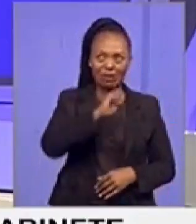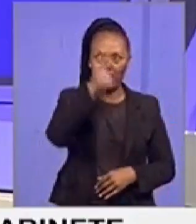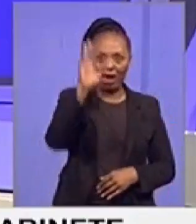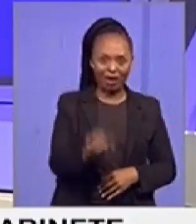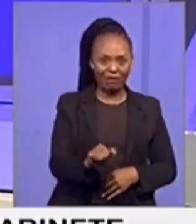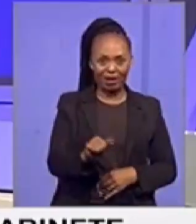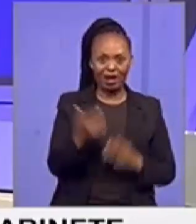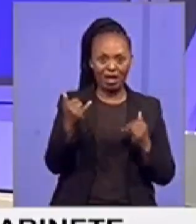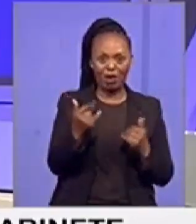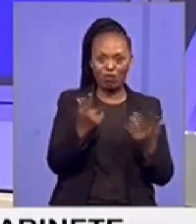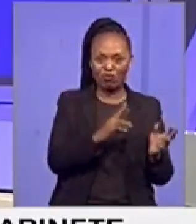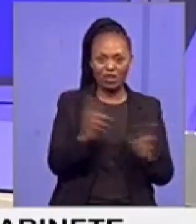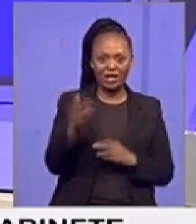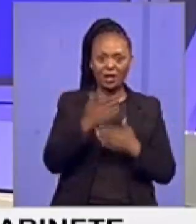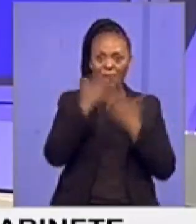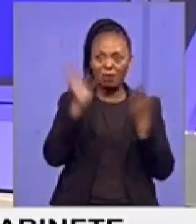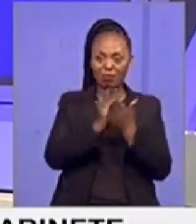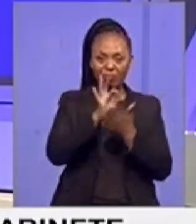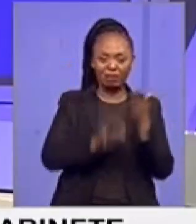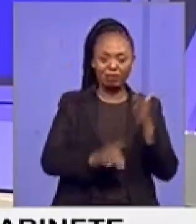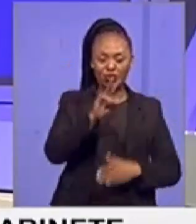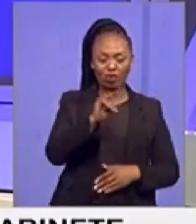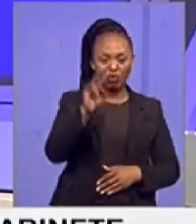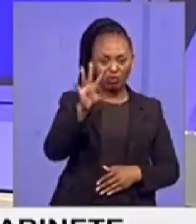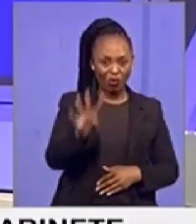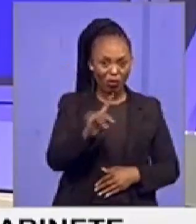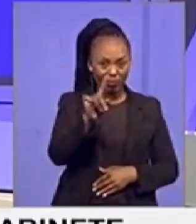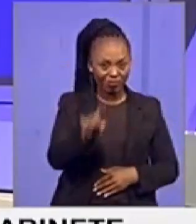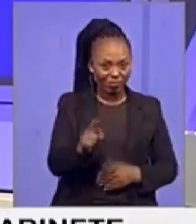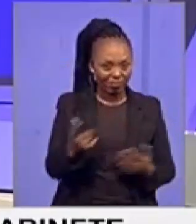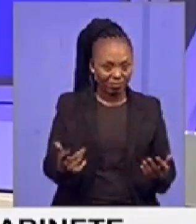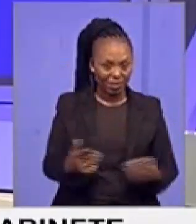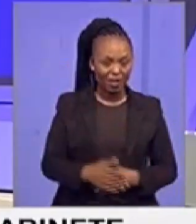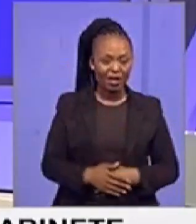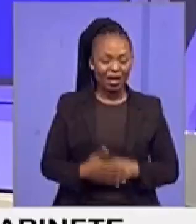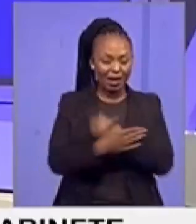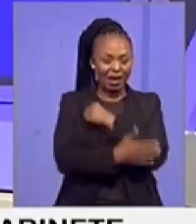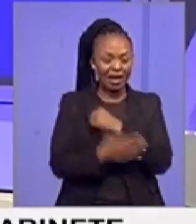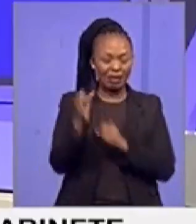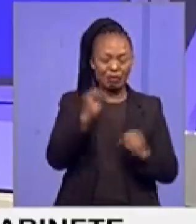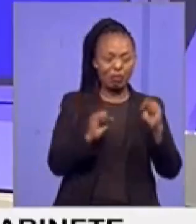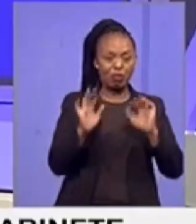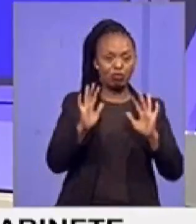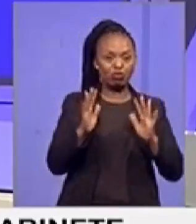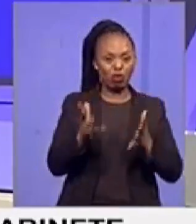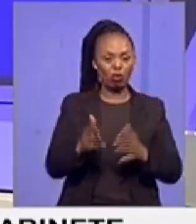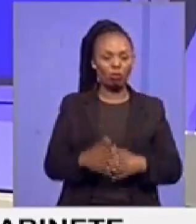a sa itukisetsa ho kena dikgethong ka 2024 naha e tlo dula intse e le tjena